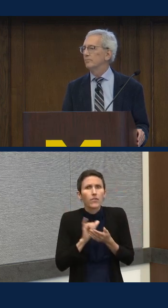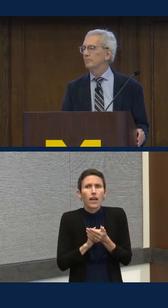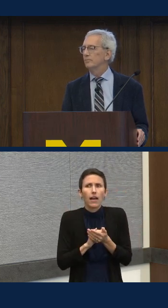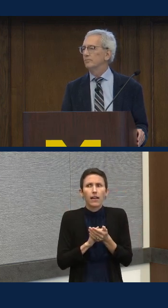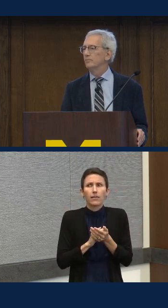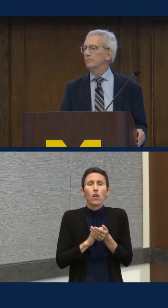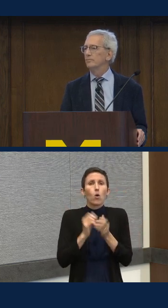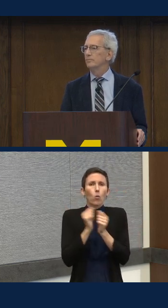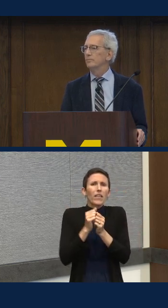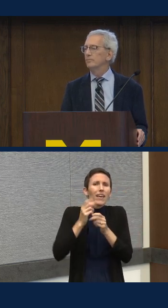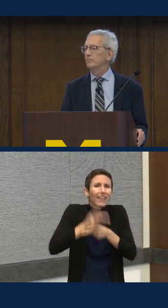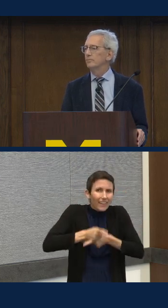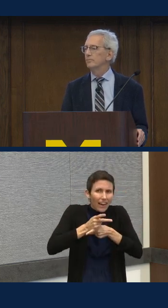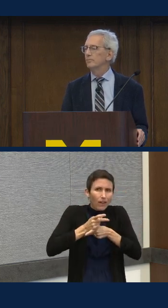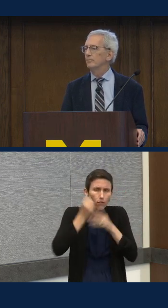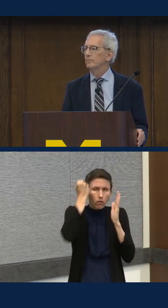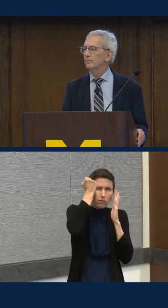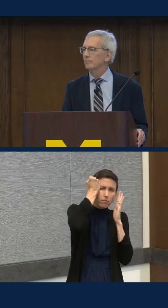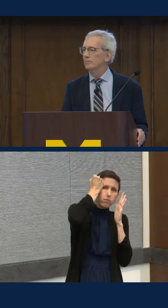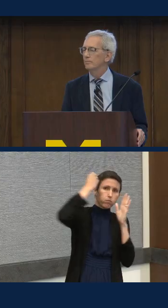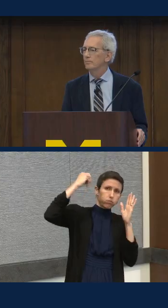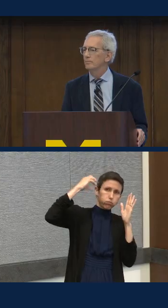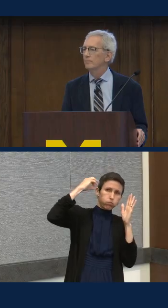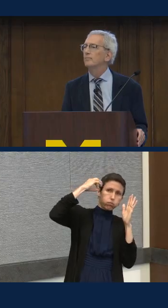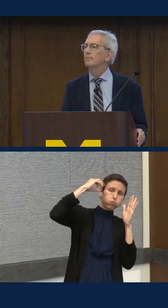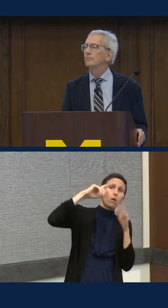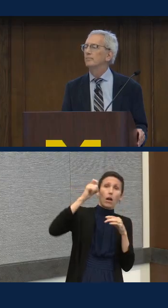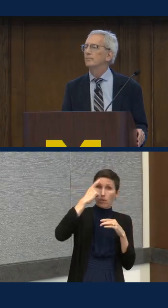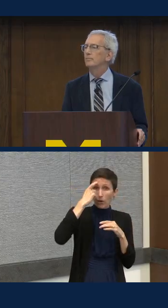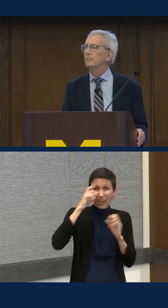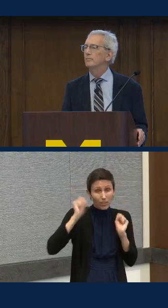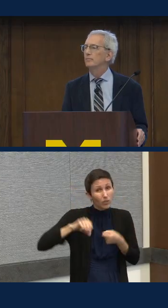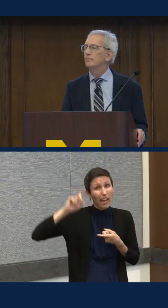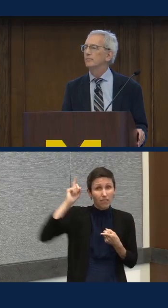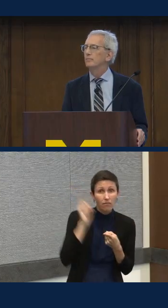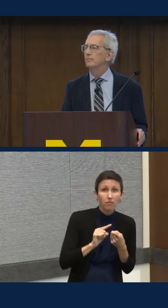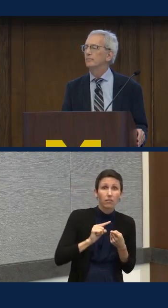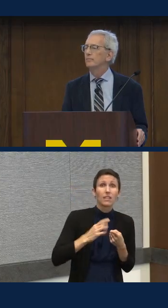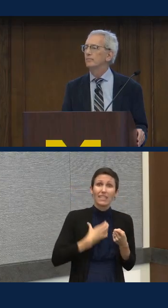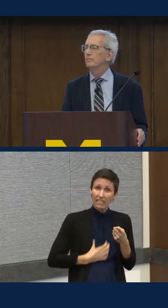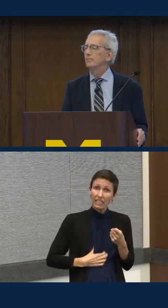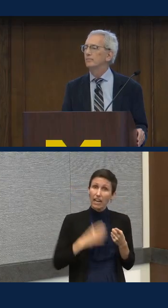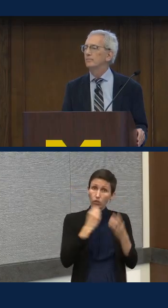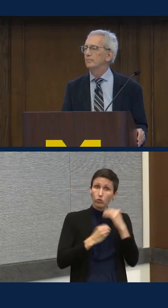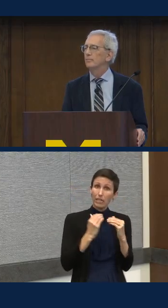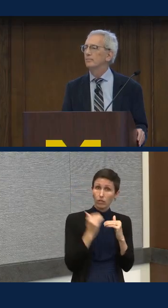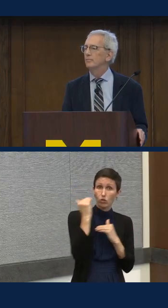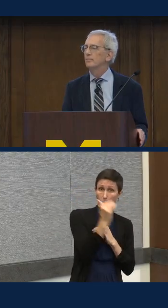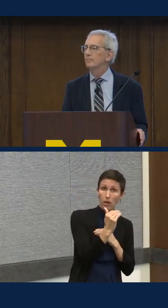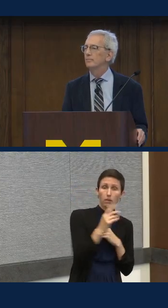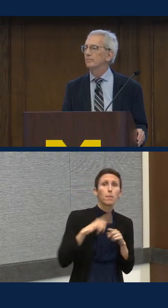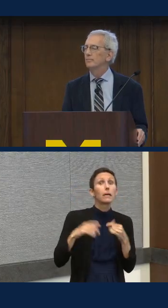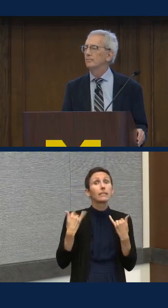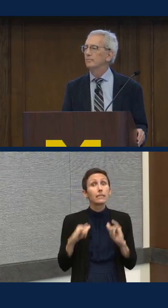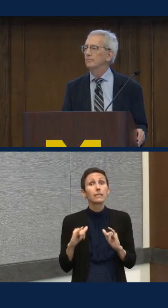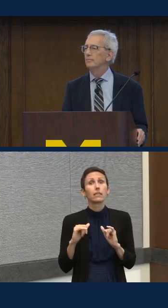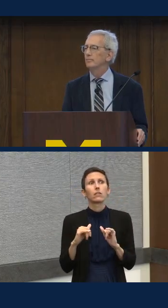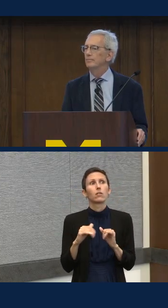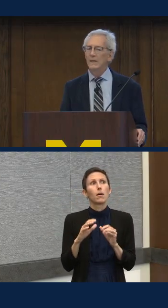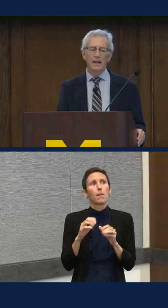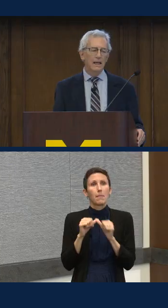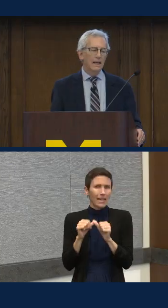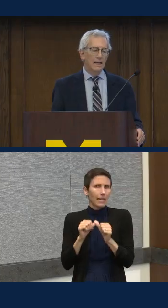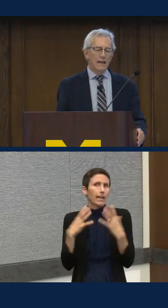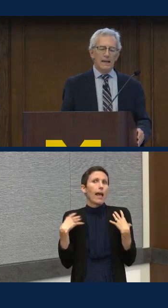careful ablation of parts of the brain that you can significantly decrease the desire to overeat, but still maintain a healthy intake of food.